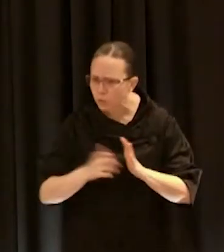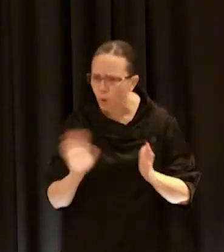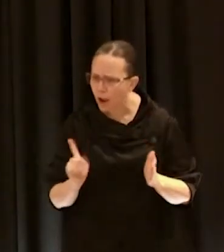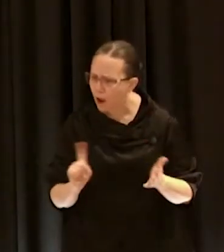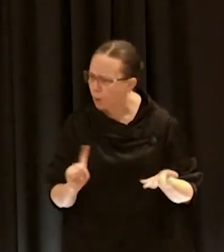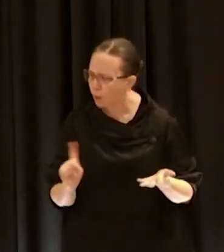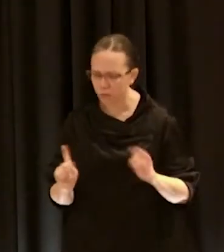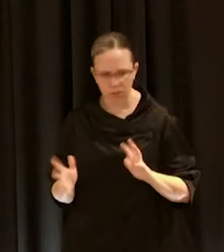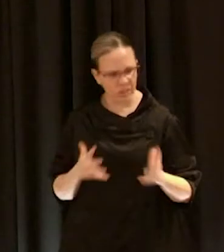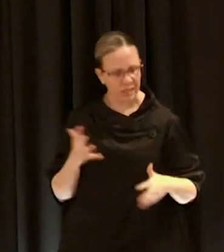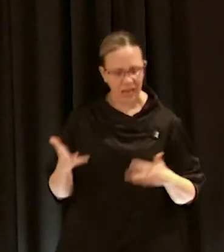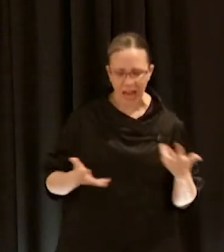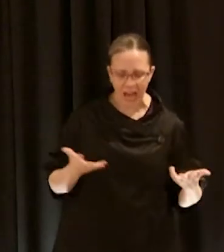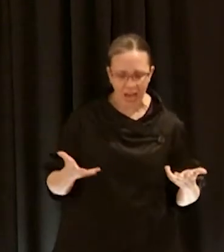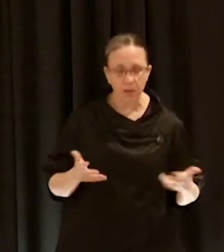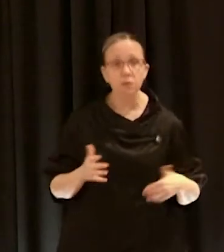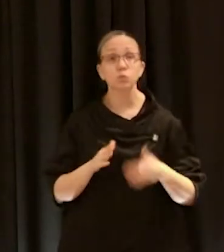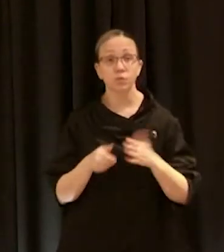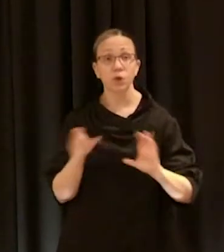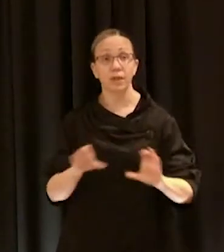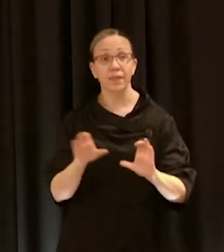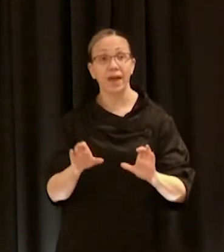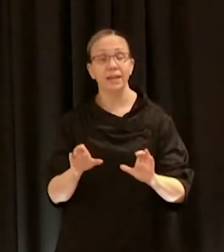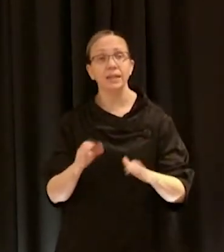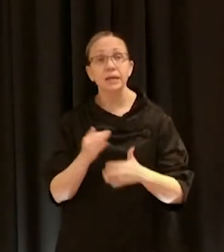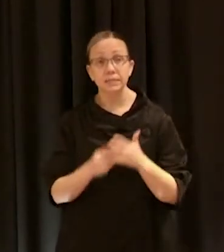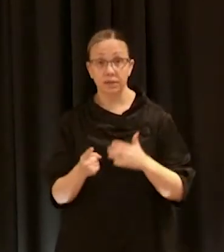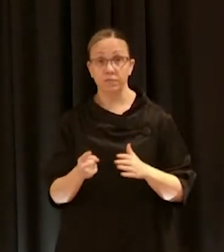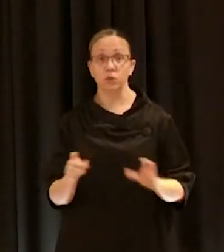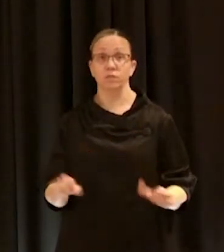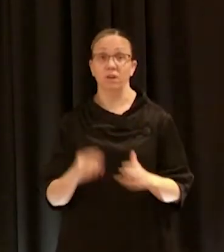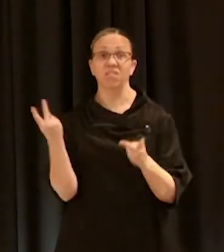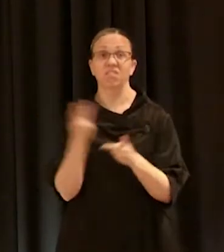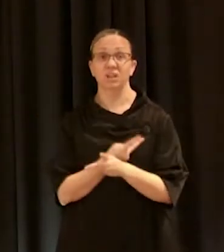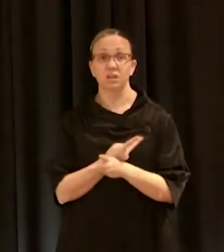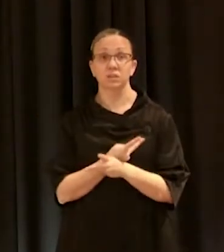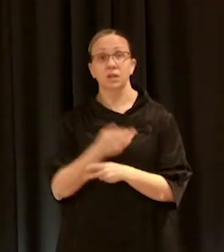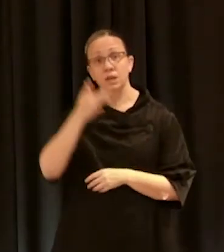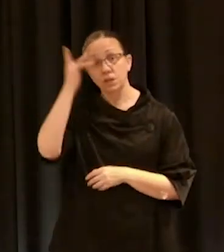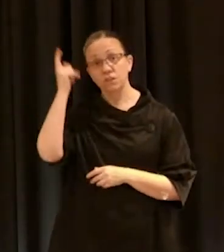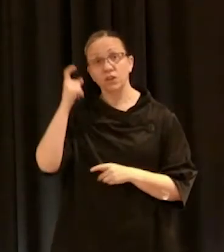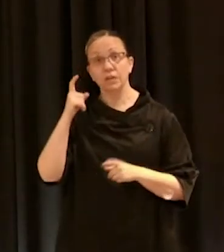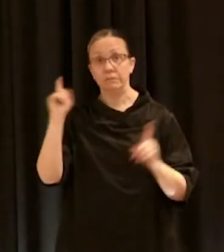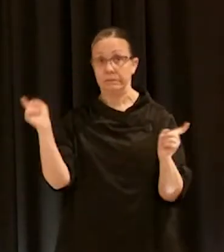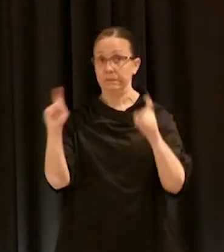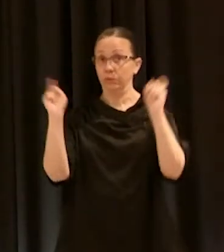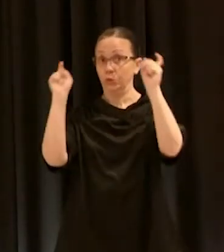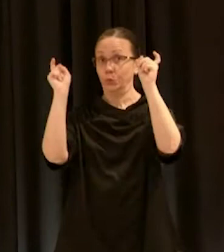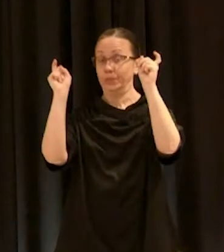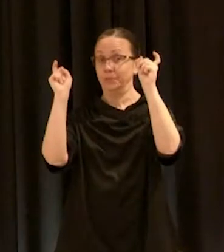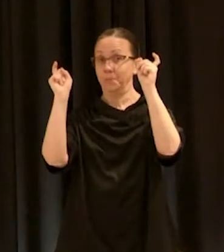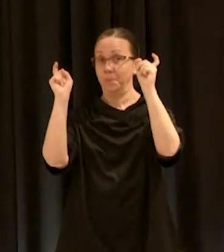Where's my keys? Where's my keys? We've all done that. Some of you have done worse. You have forgotten anniversaries.